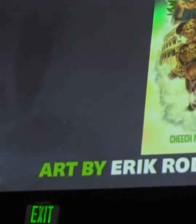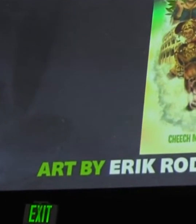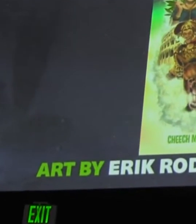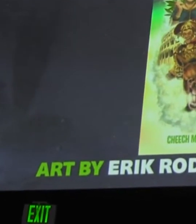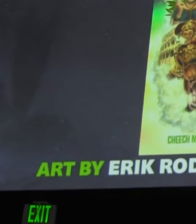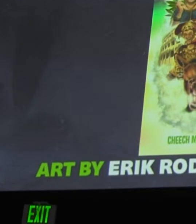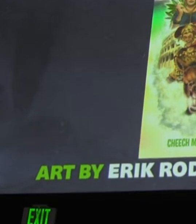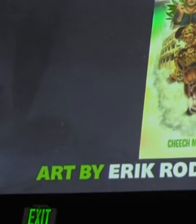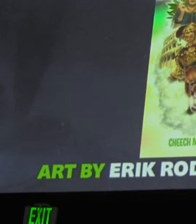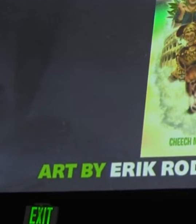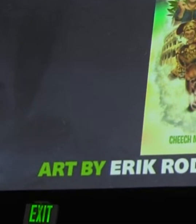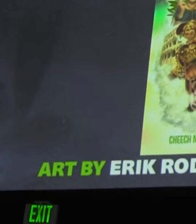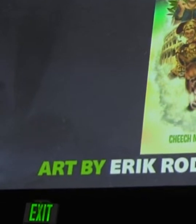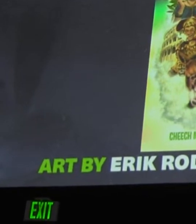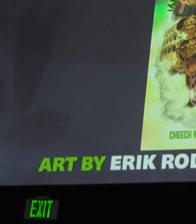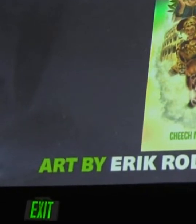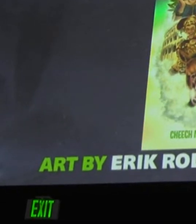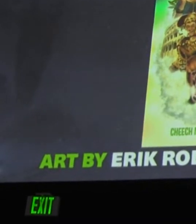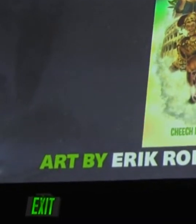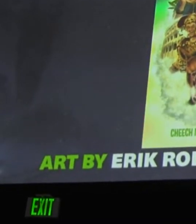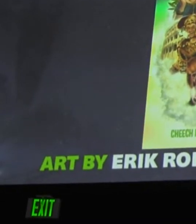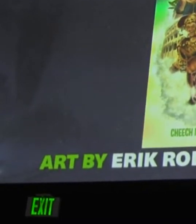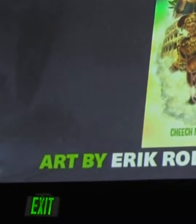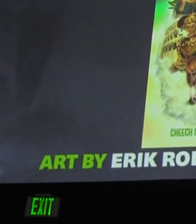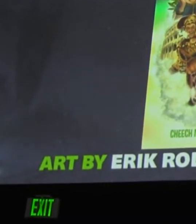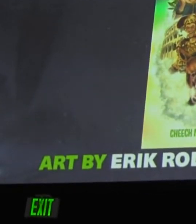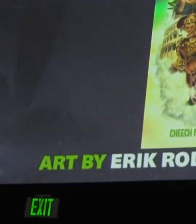too. Hello. Everyone here.